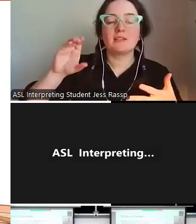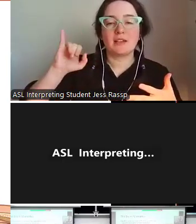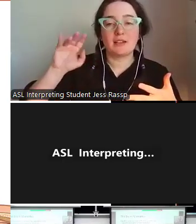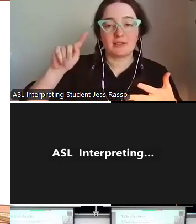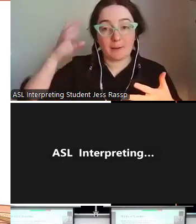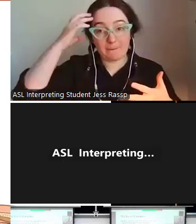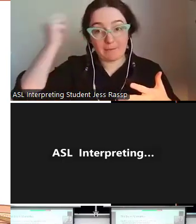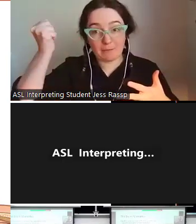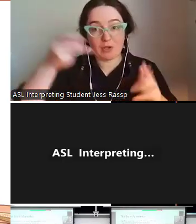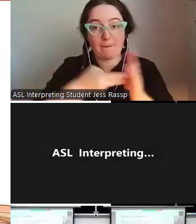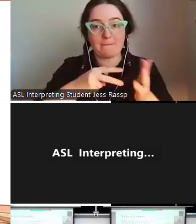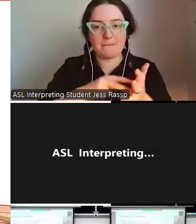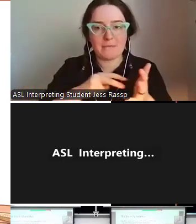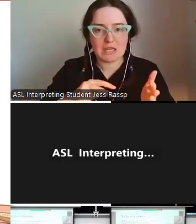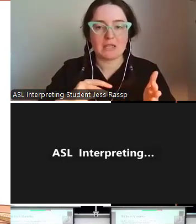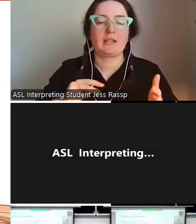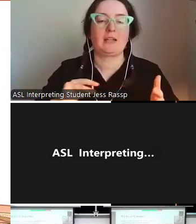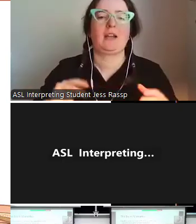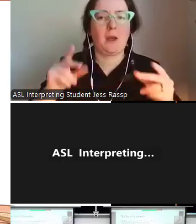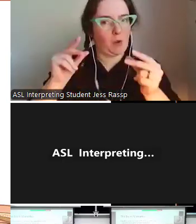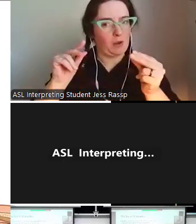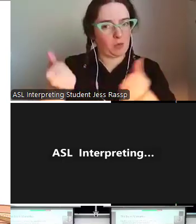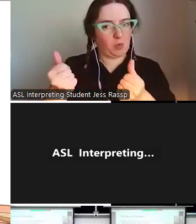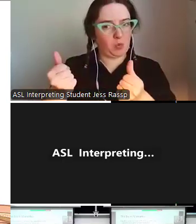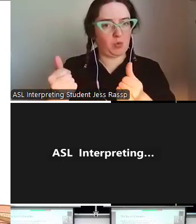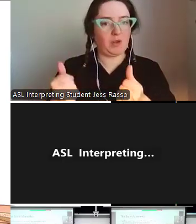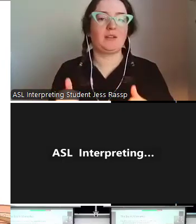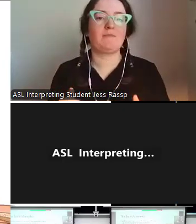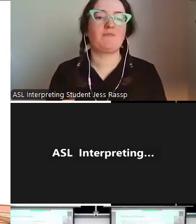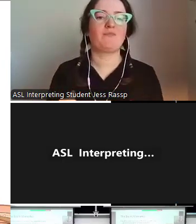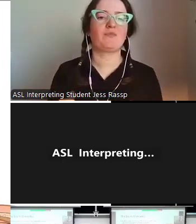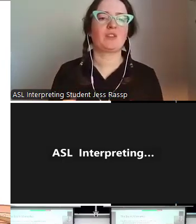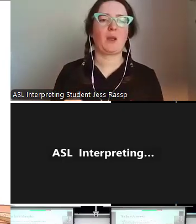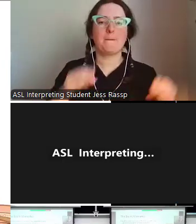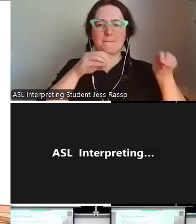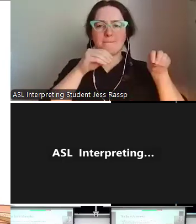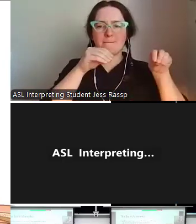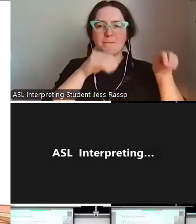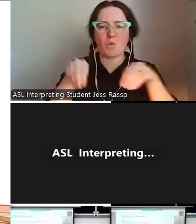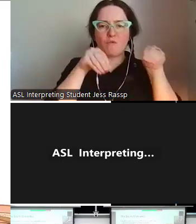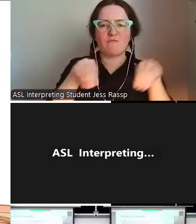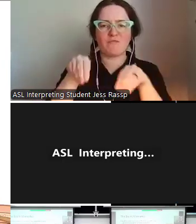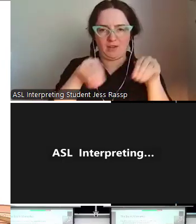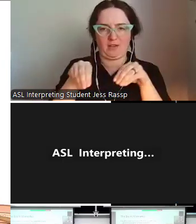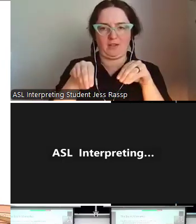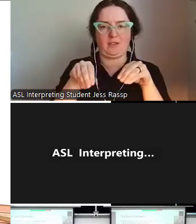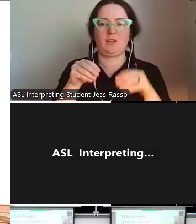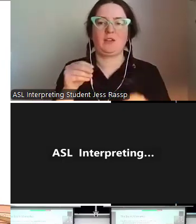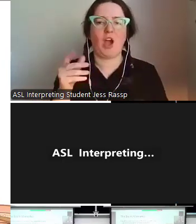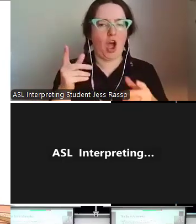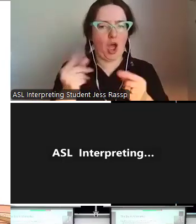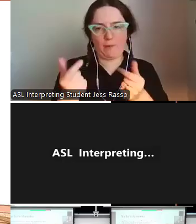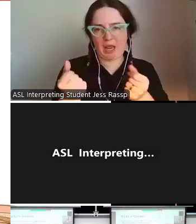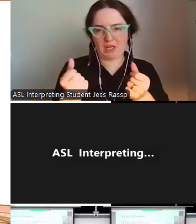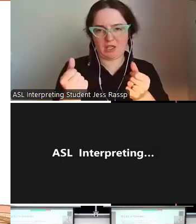bike, right, this is where that's stored in the basal ganglia and the cerebellum. All right, and you'll see that